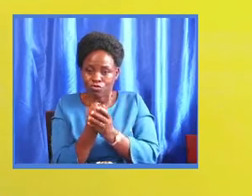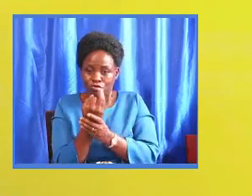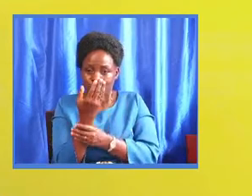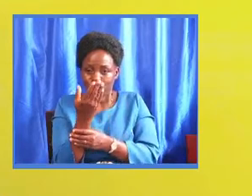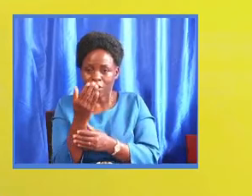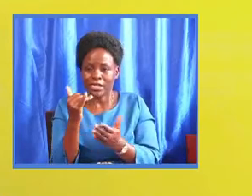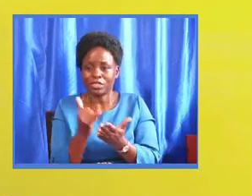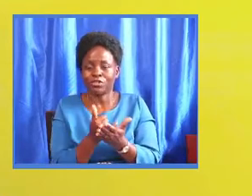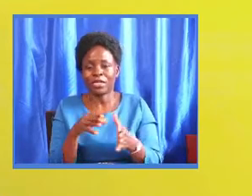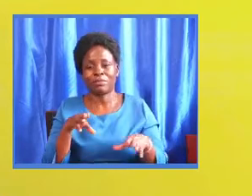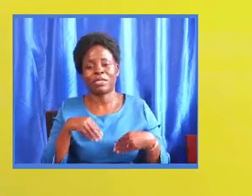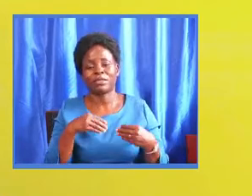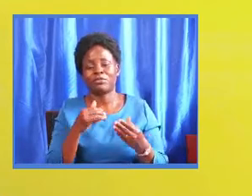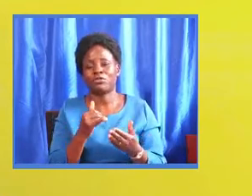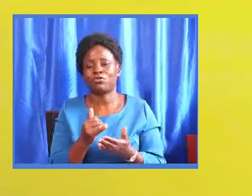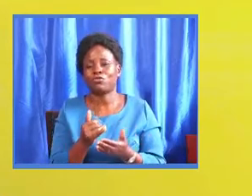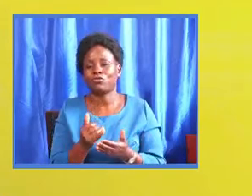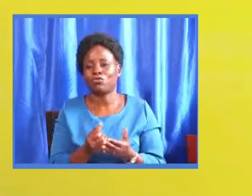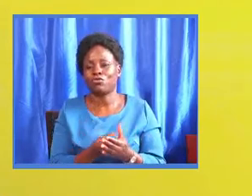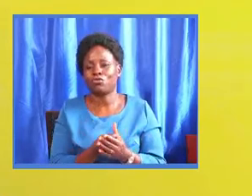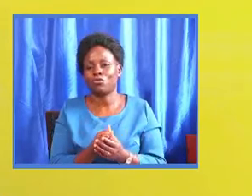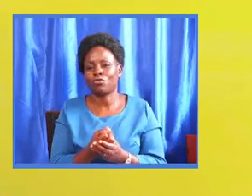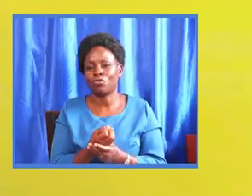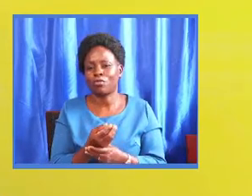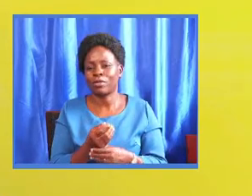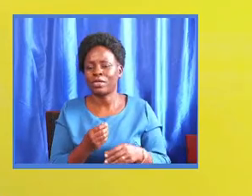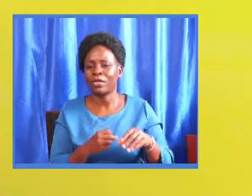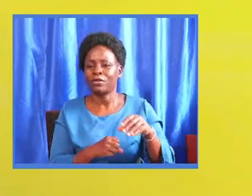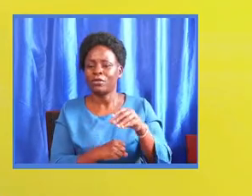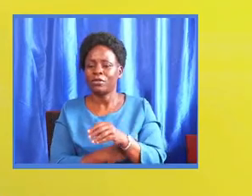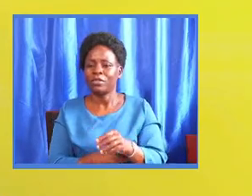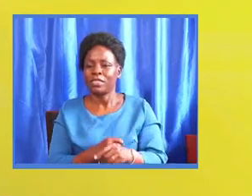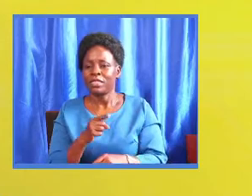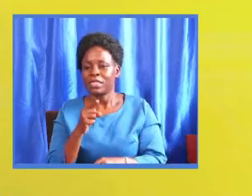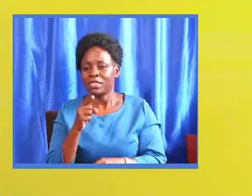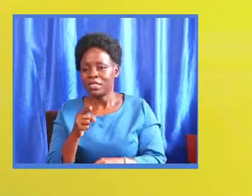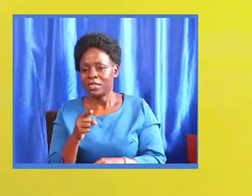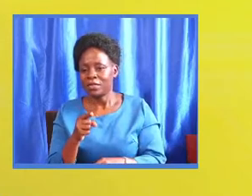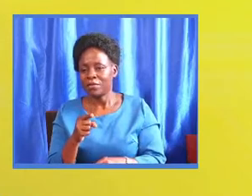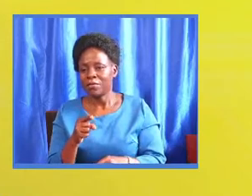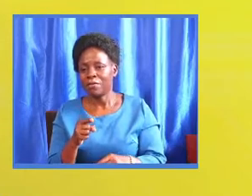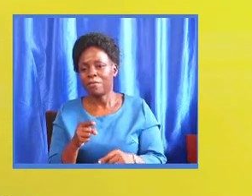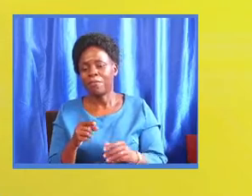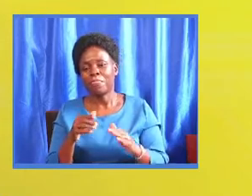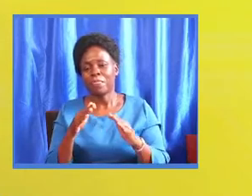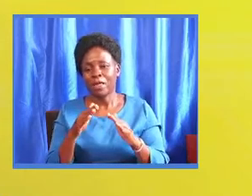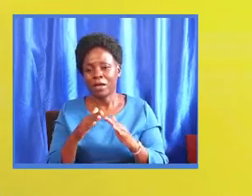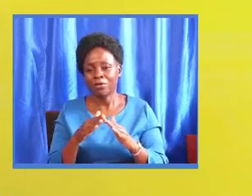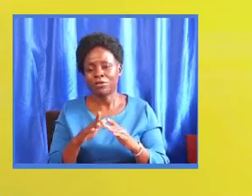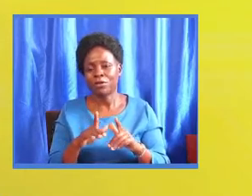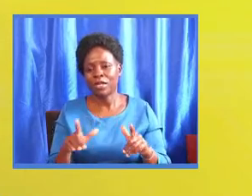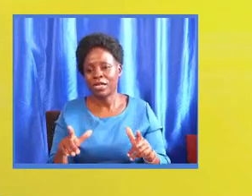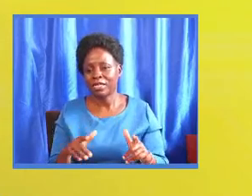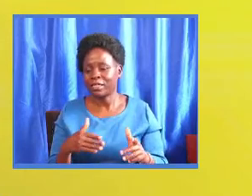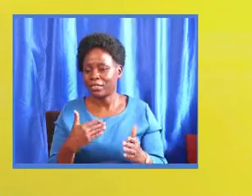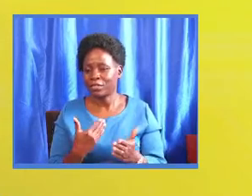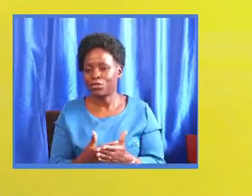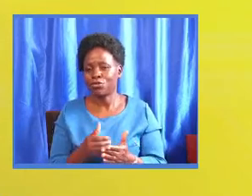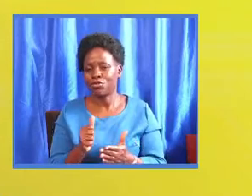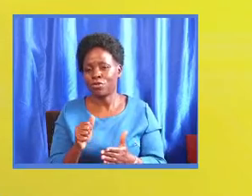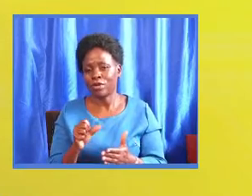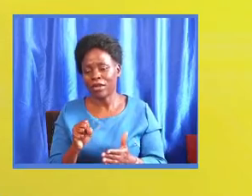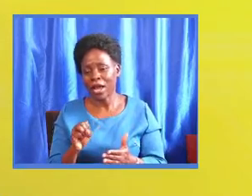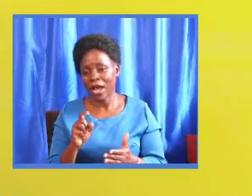income allows you to grow. But I will second what he says about real estate. It's an excellent asset class to